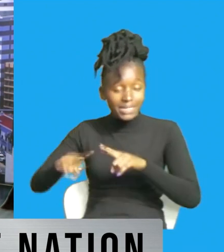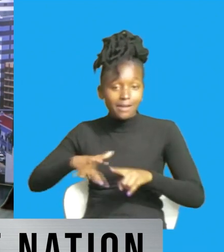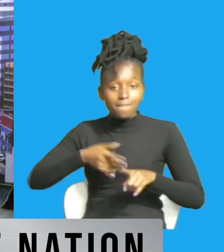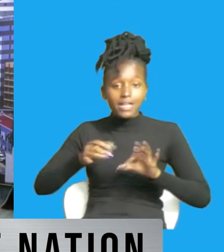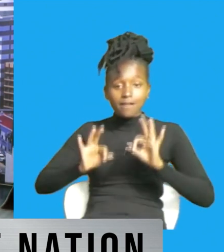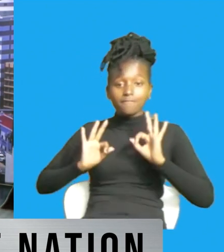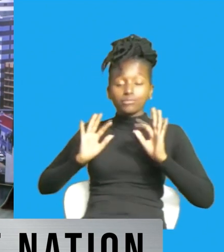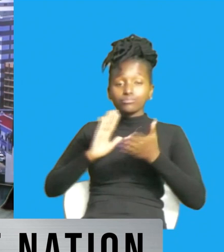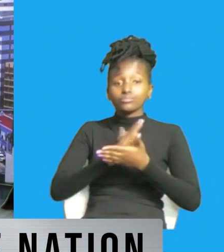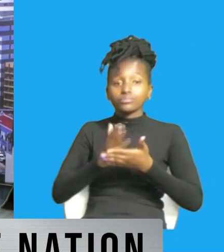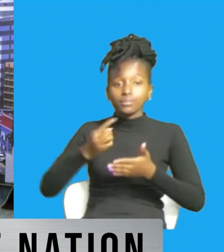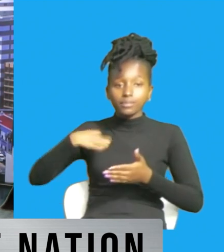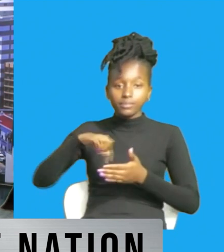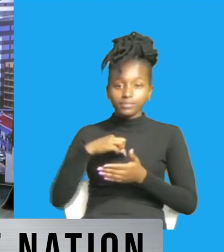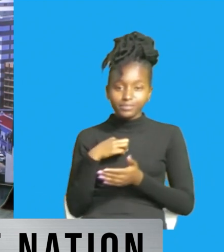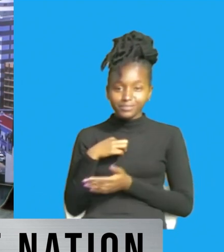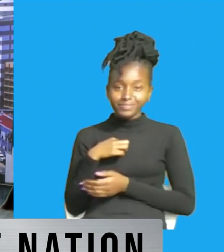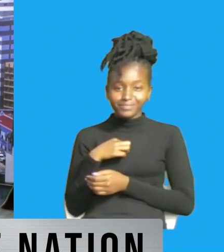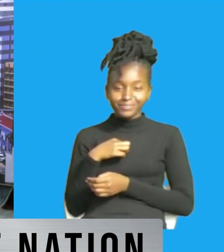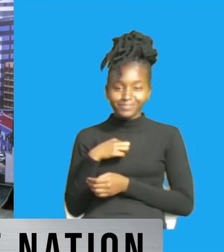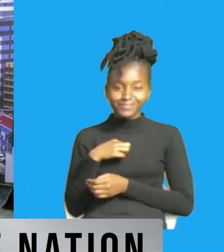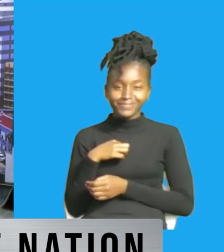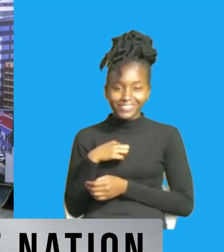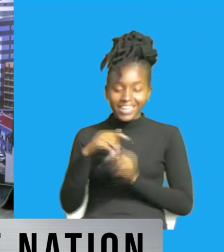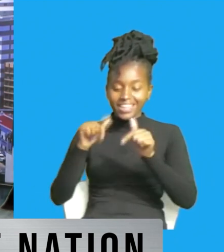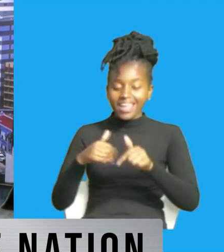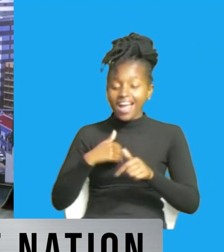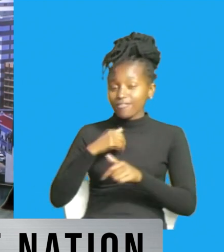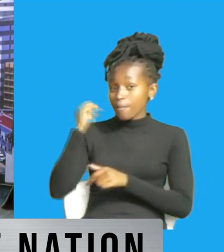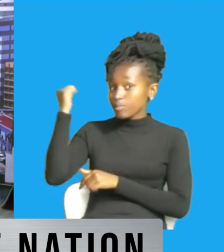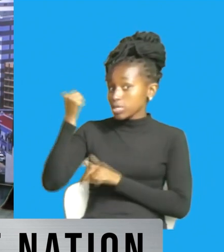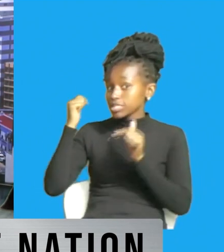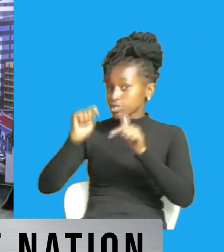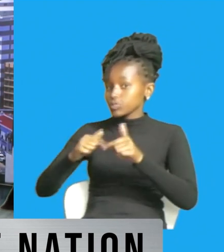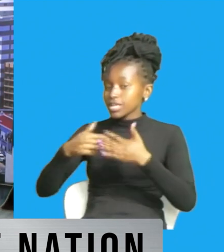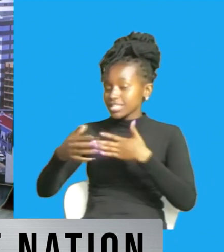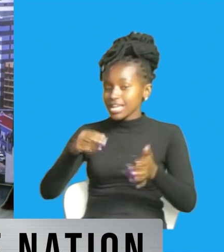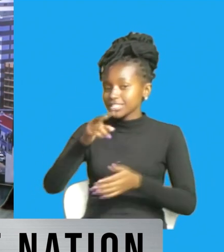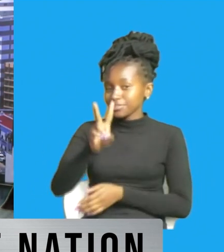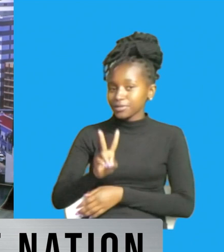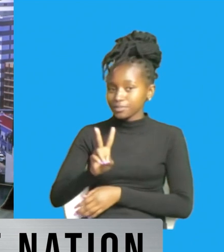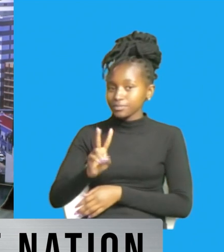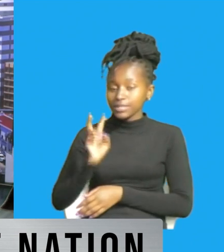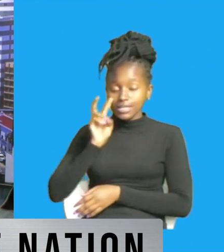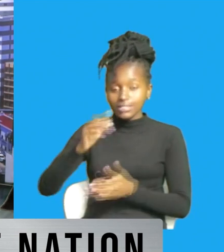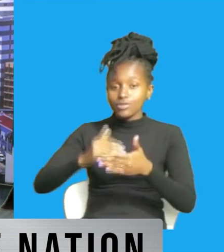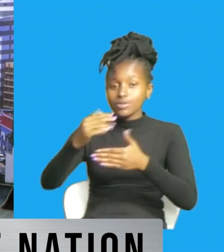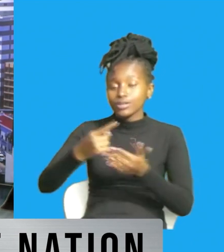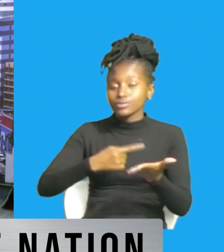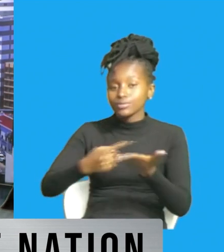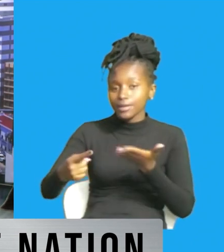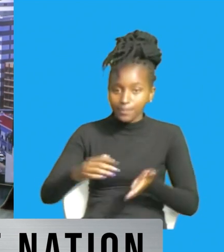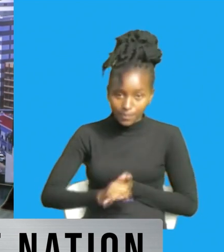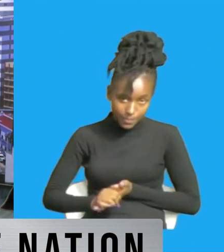us. This is Politics Today on Science Media. See you next week.